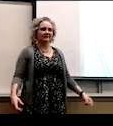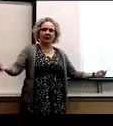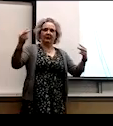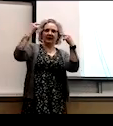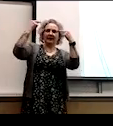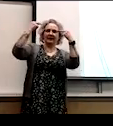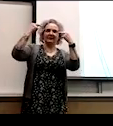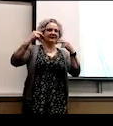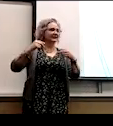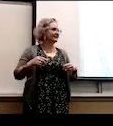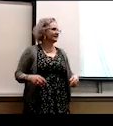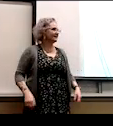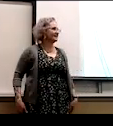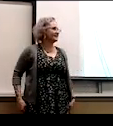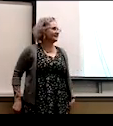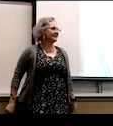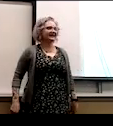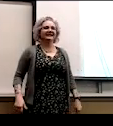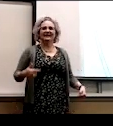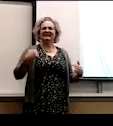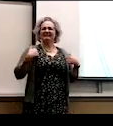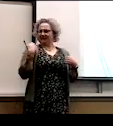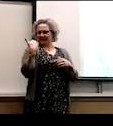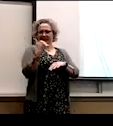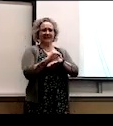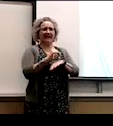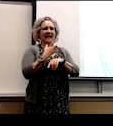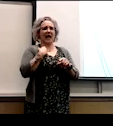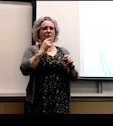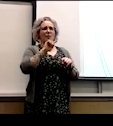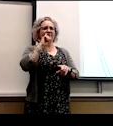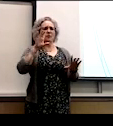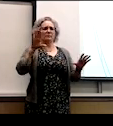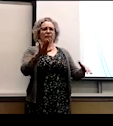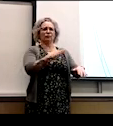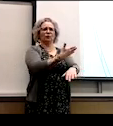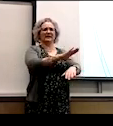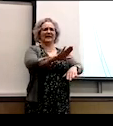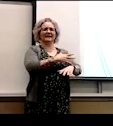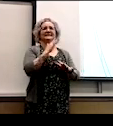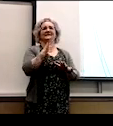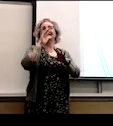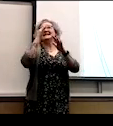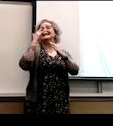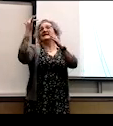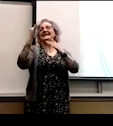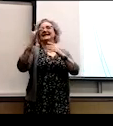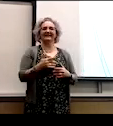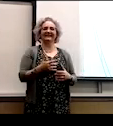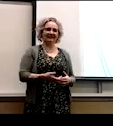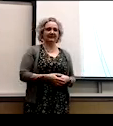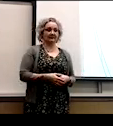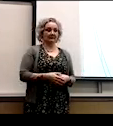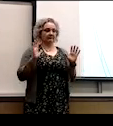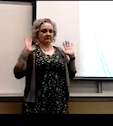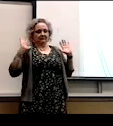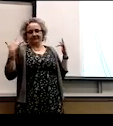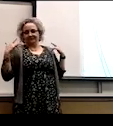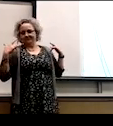Got it. I had fire last night. Okay, okay, that's enough. I'm not going to mess with